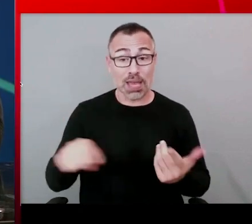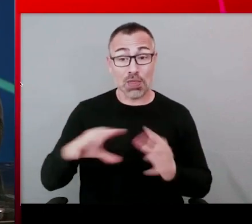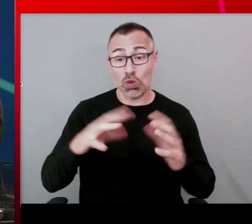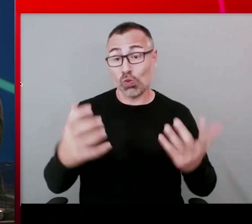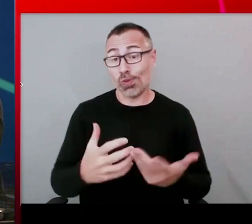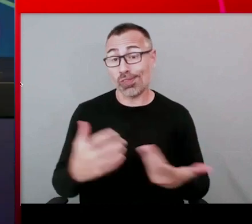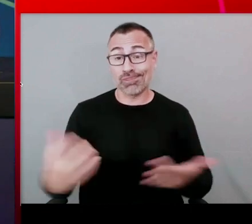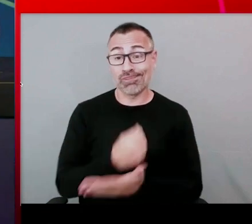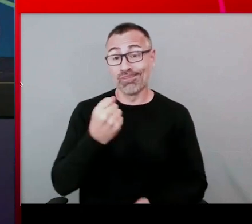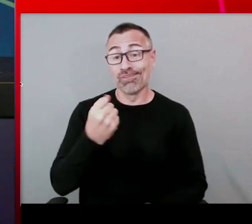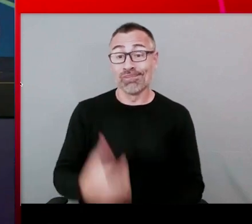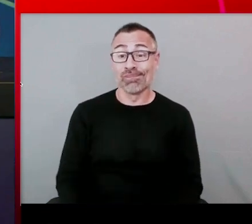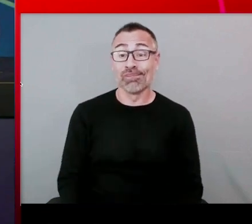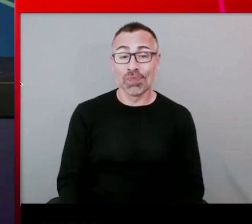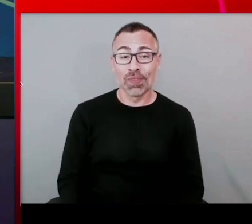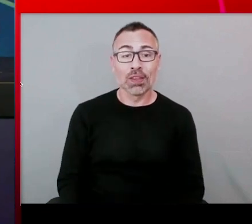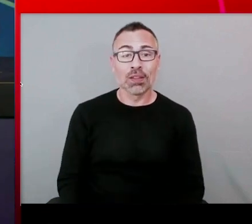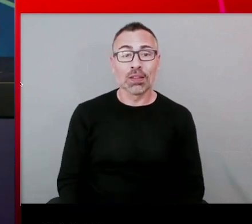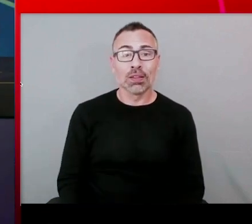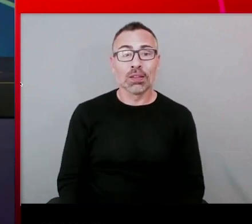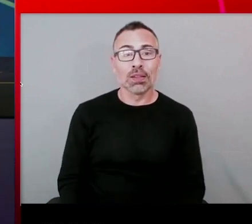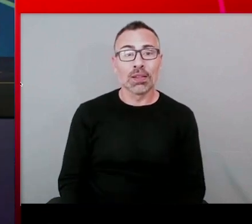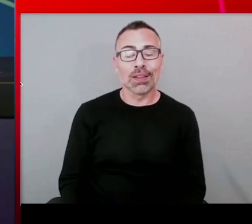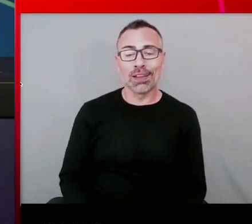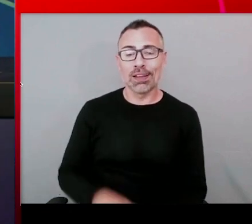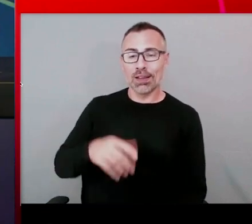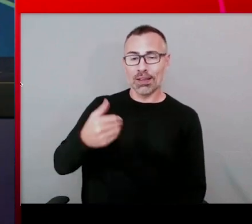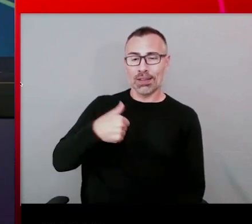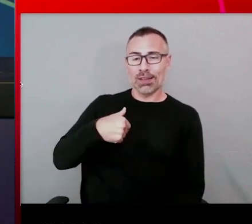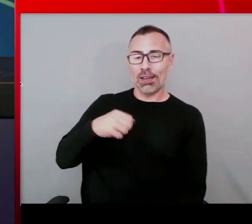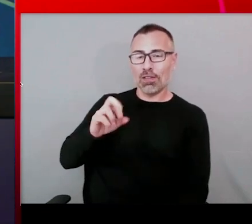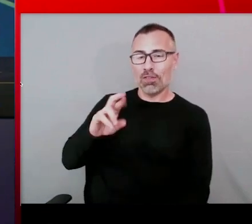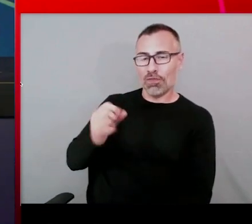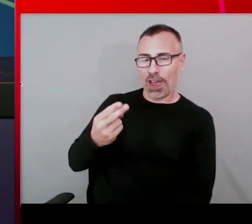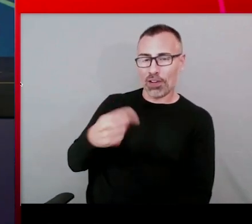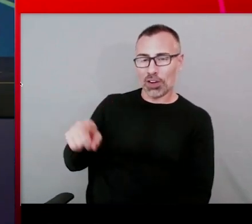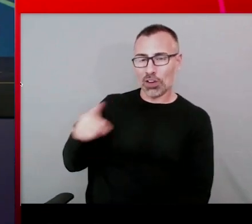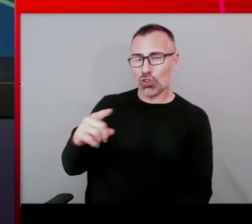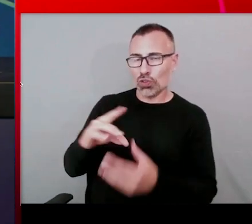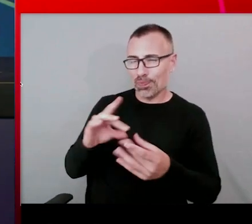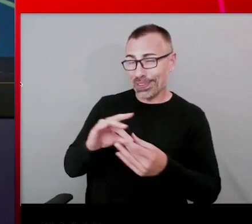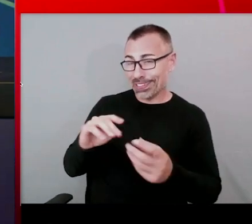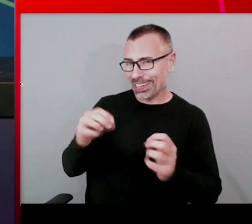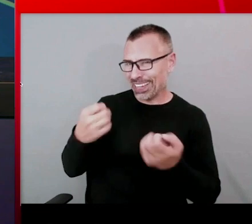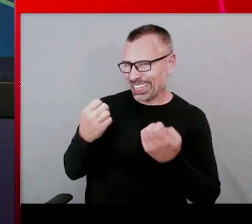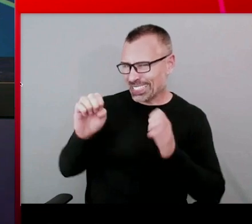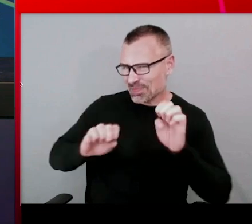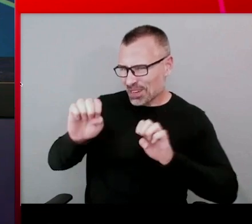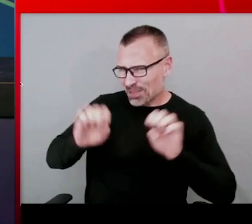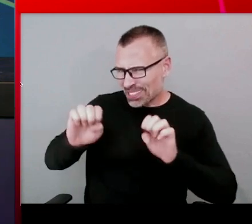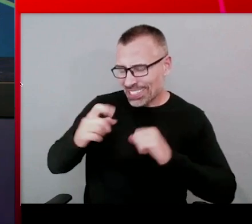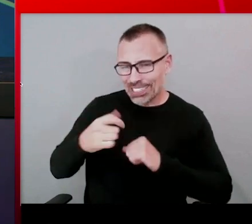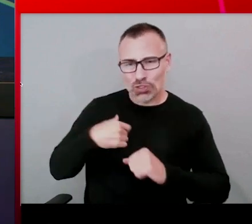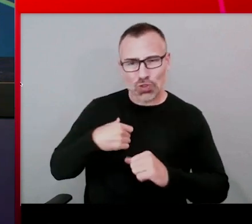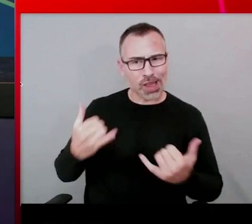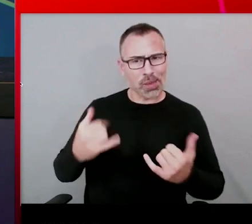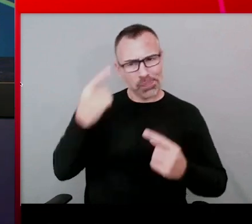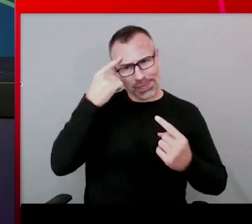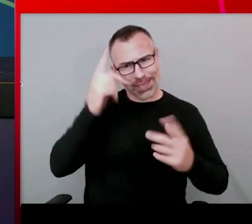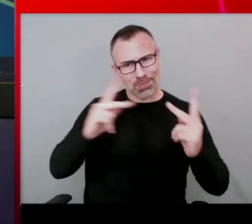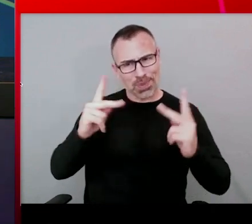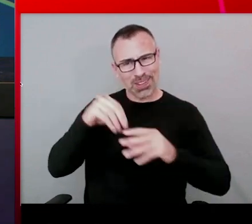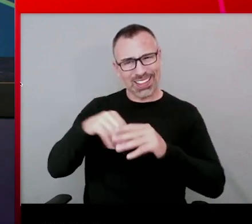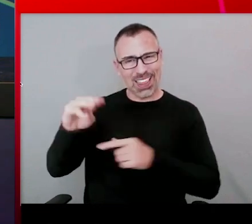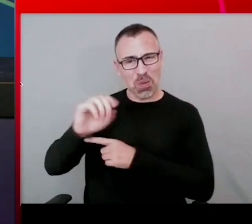Right. So you mentioned a little bit, I think I heard you mention experimentation. So now I'm actually like picturing people in the back of this mall, or the